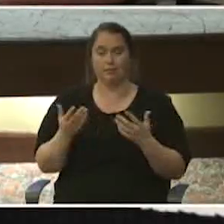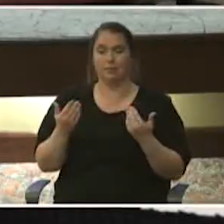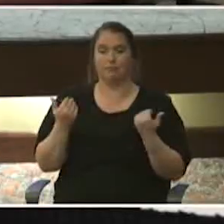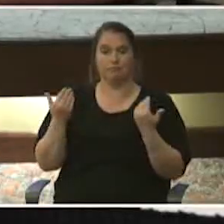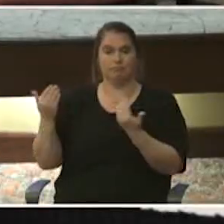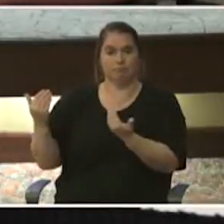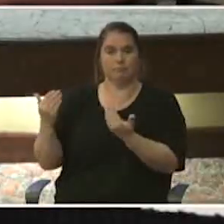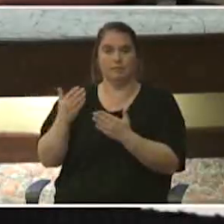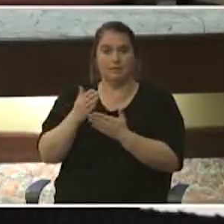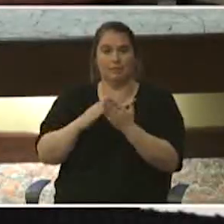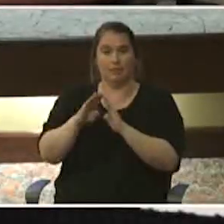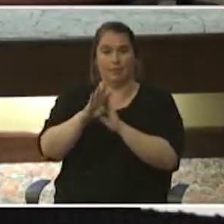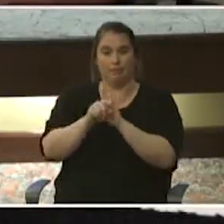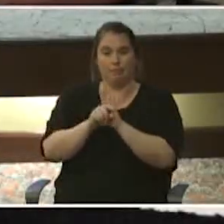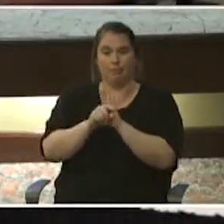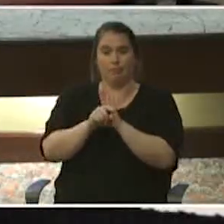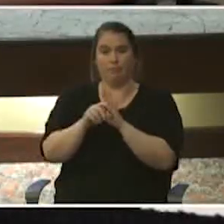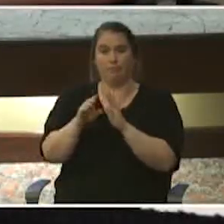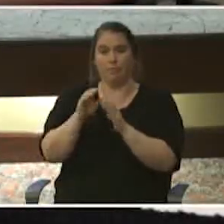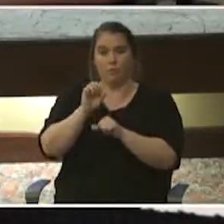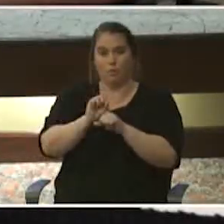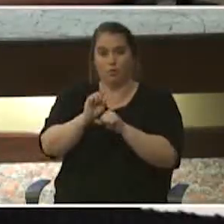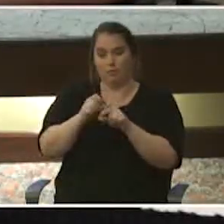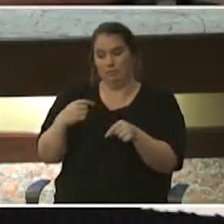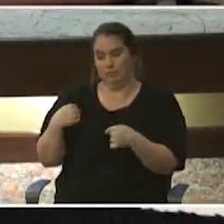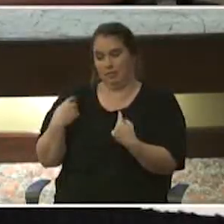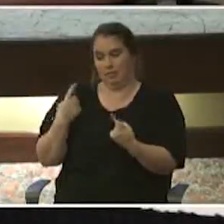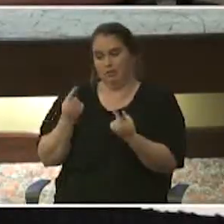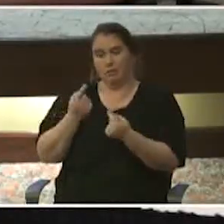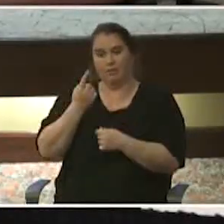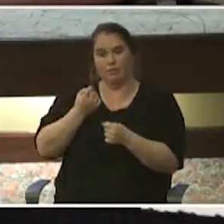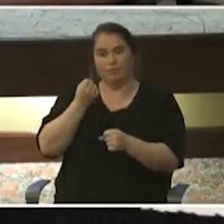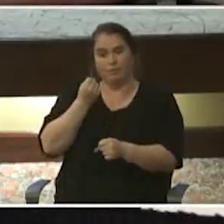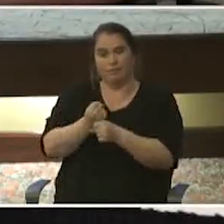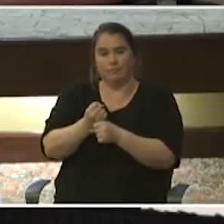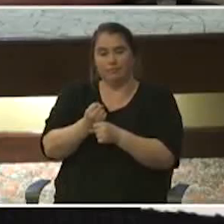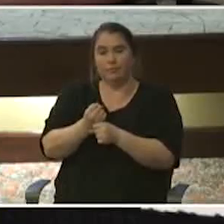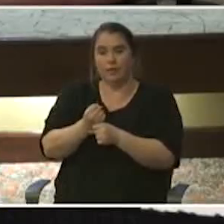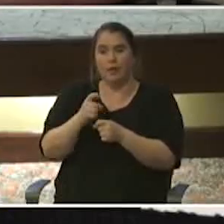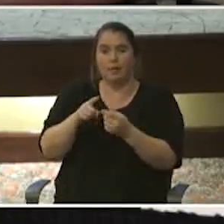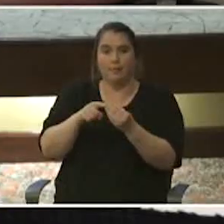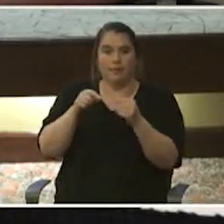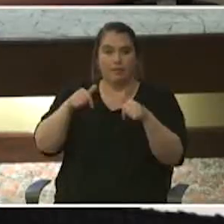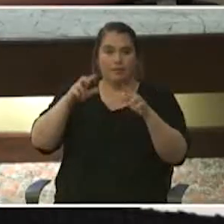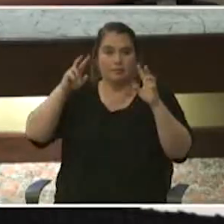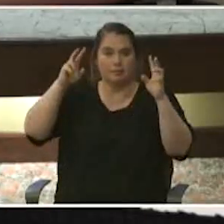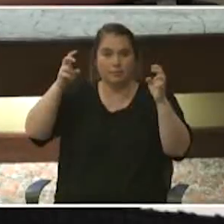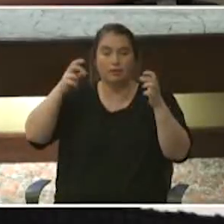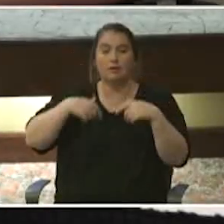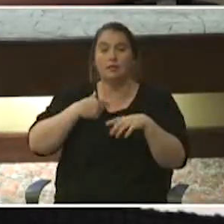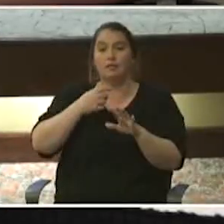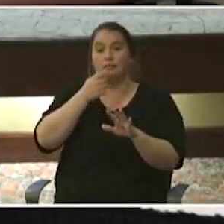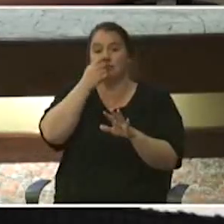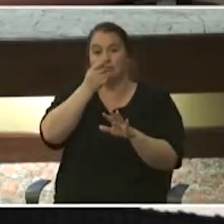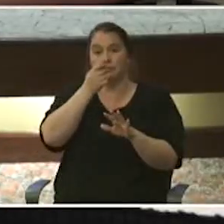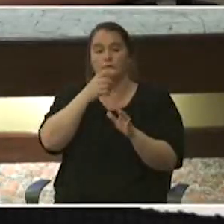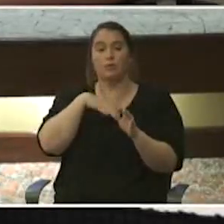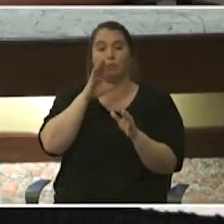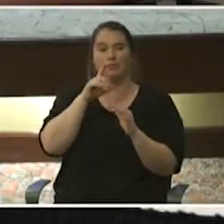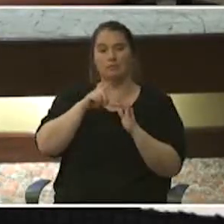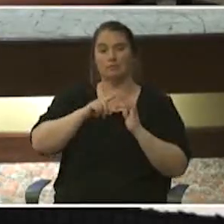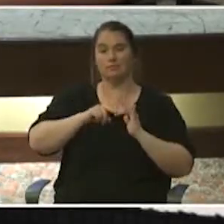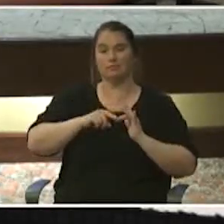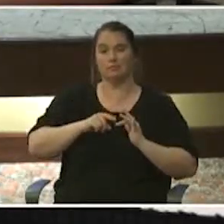some of the background work that the Animal Welfare Board has done for about the last year on this topic. In the interest of time, I might skip through some of